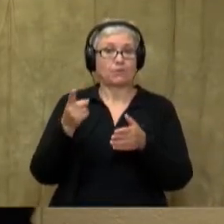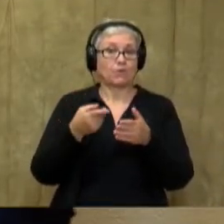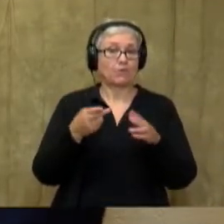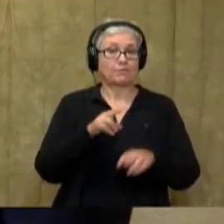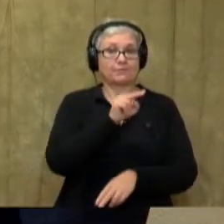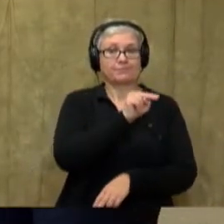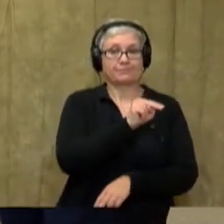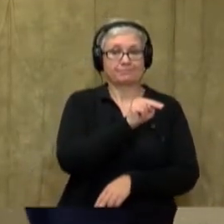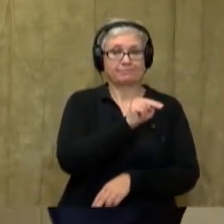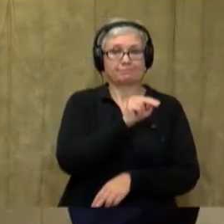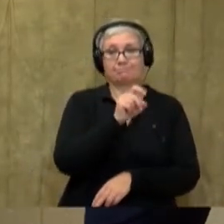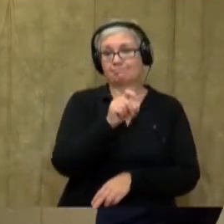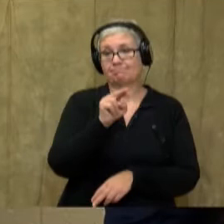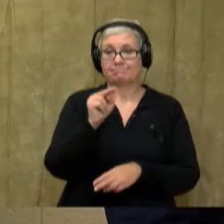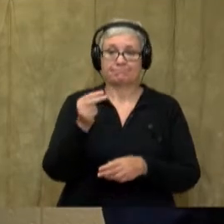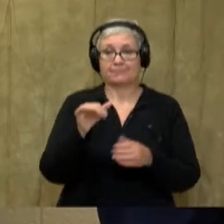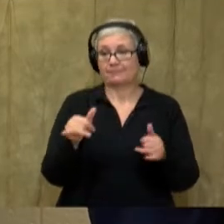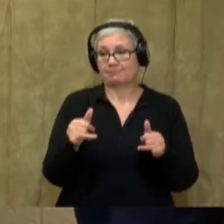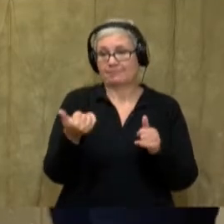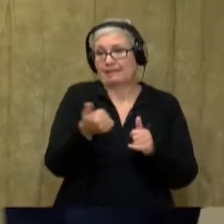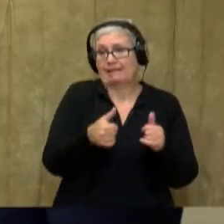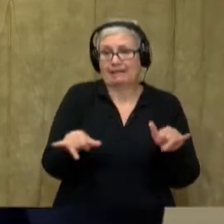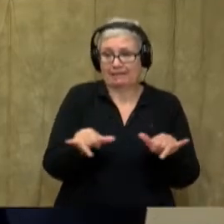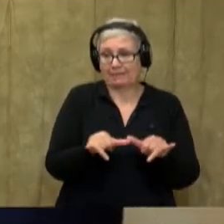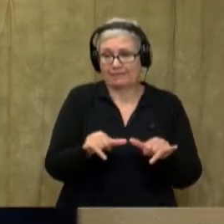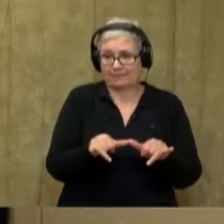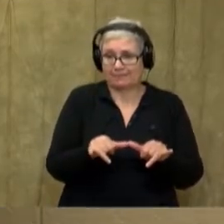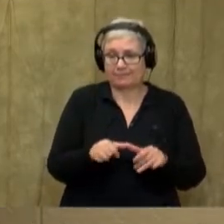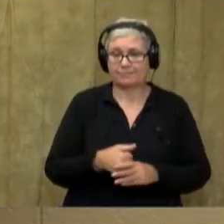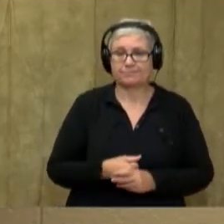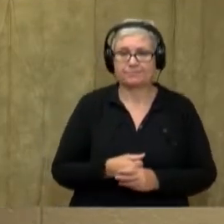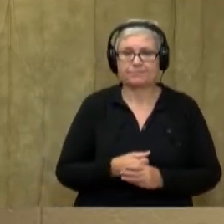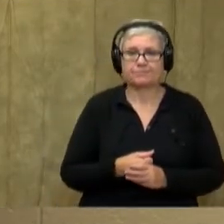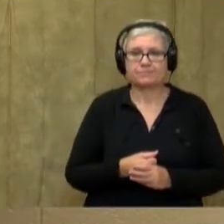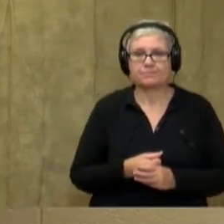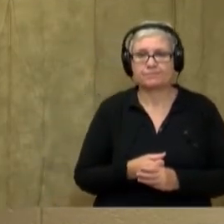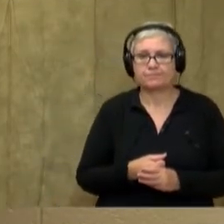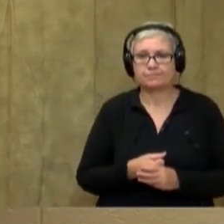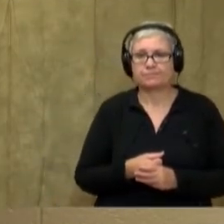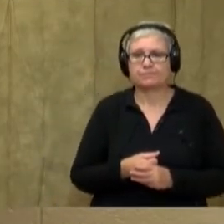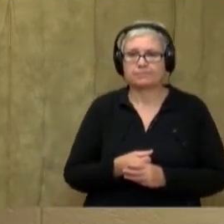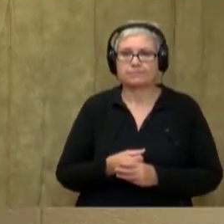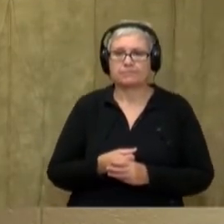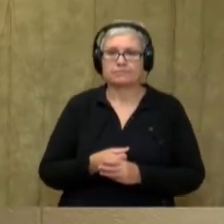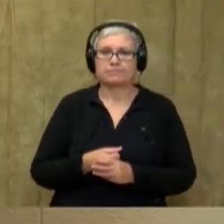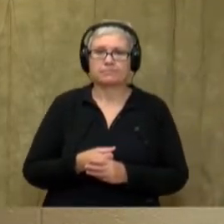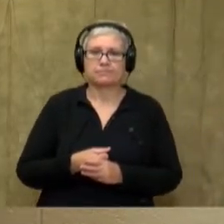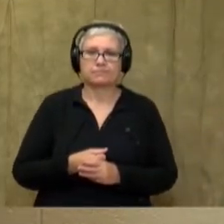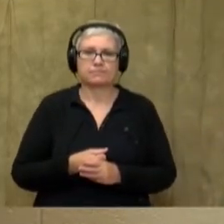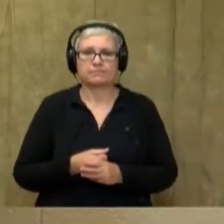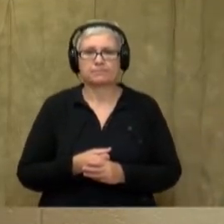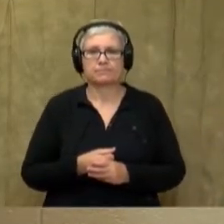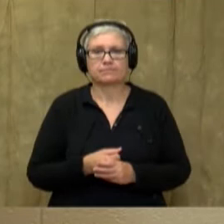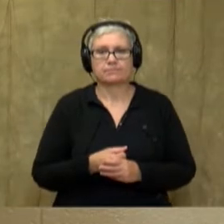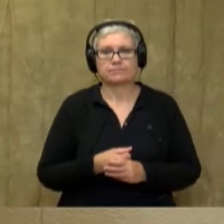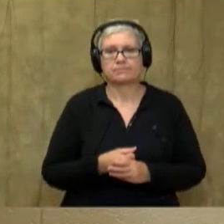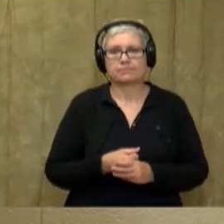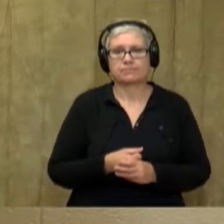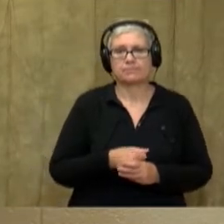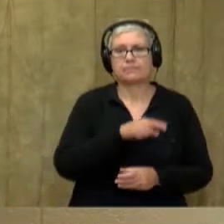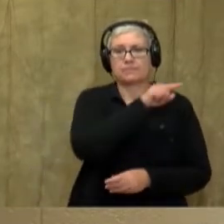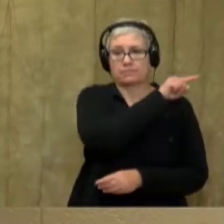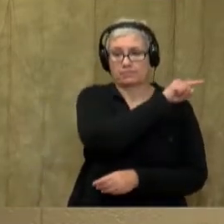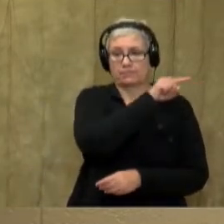to a cube of any size? Now, what you might notice for the total number of cubes is that if I multiply across